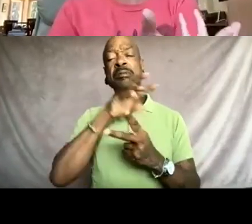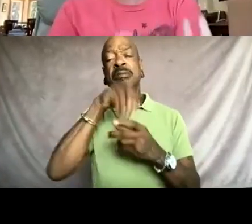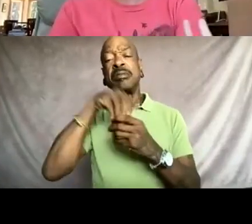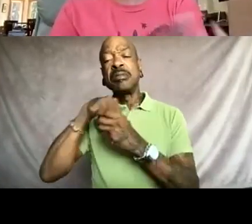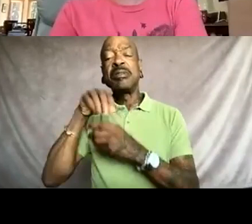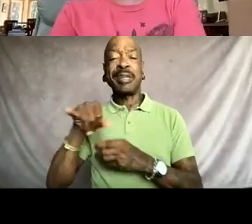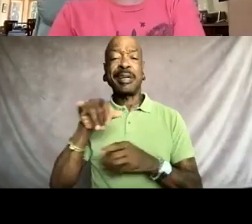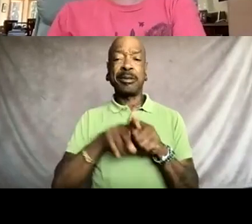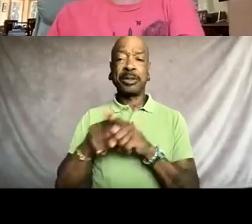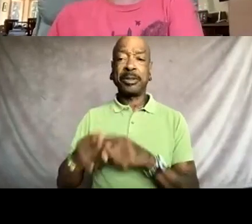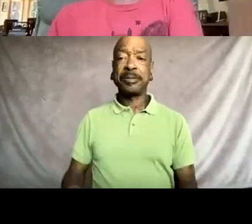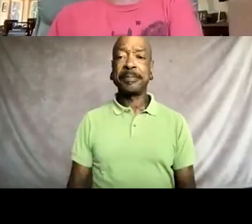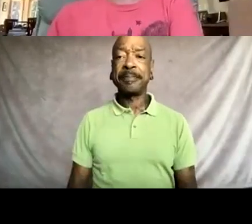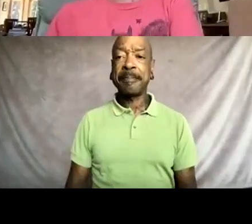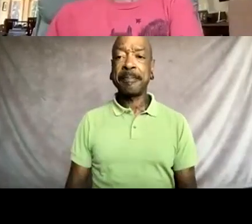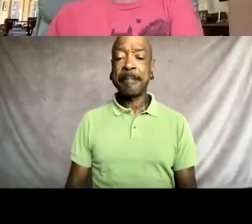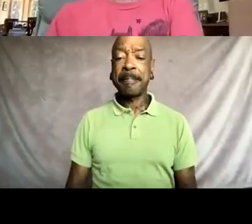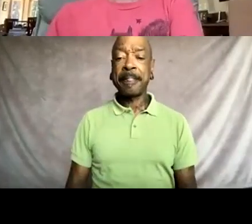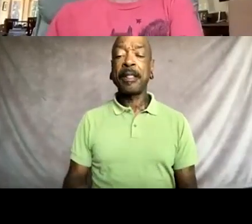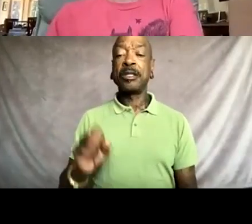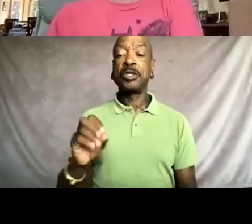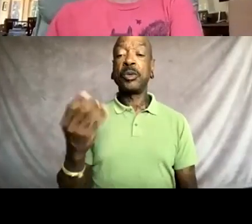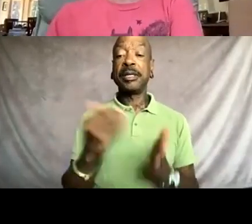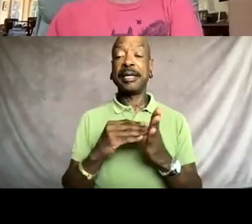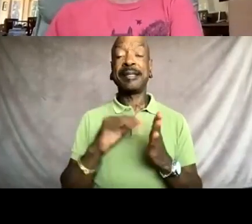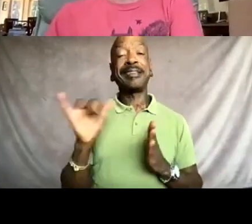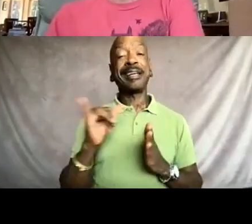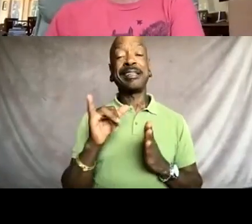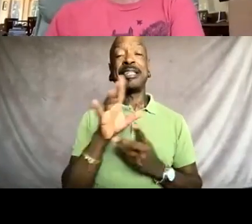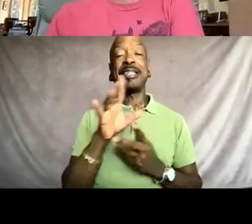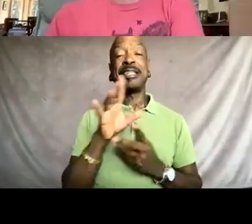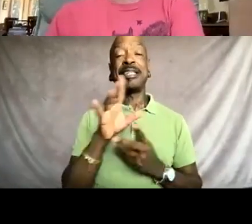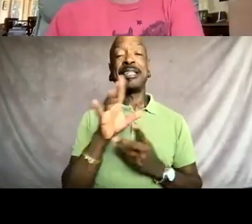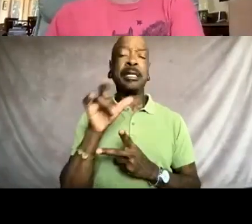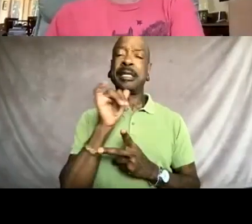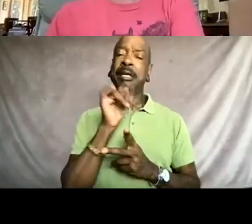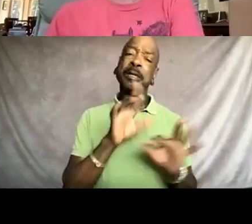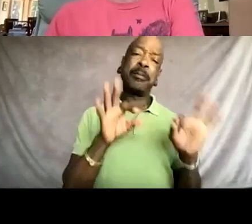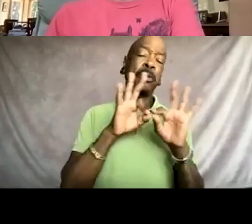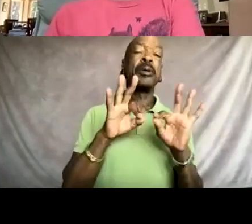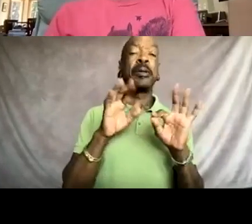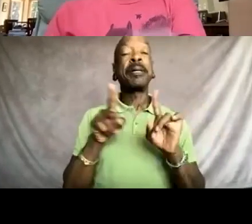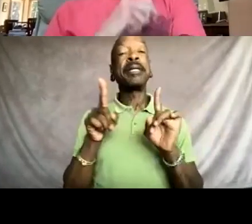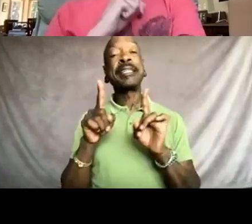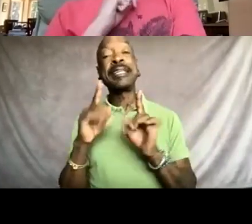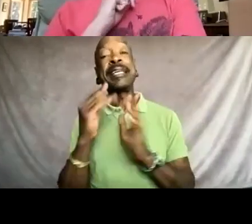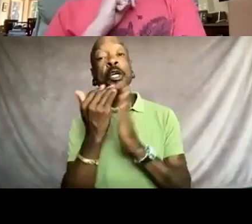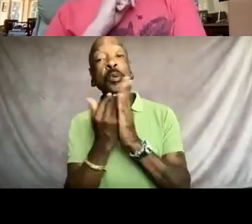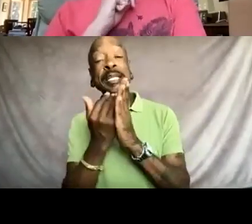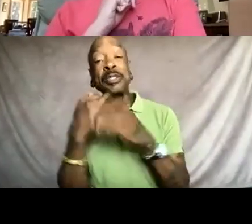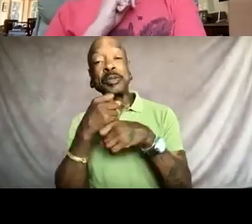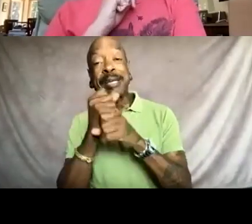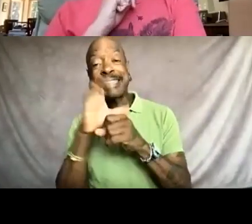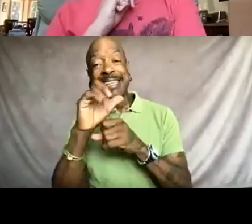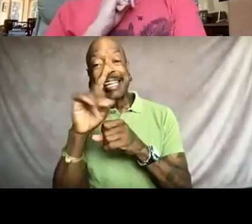be very meaningful and powerful. So again, like the choice of cake doesn't matter as much as the ingredients. Then the icing